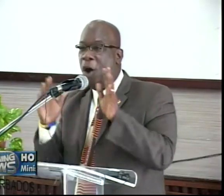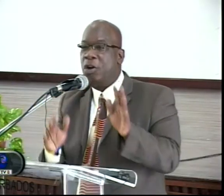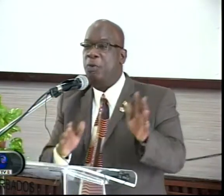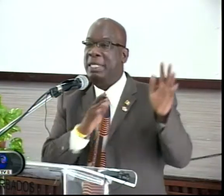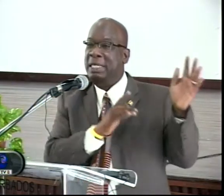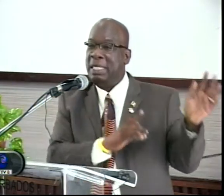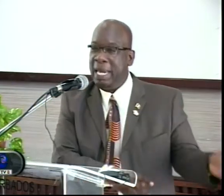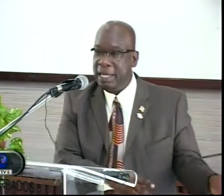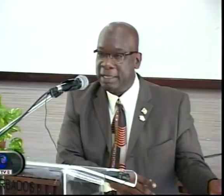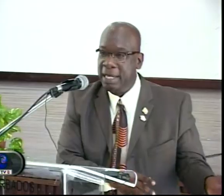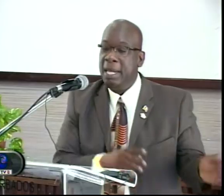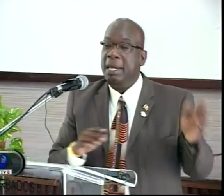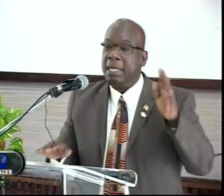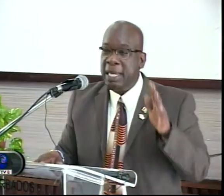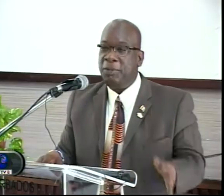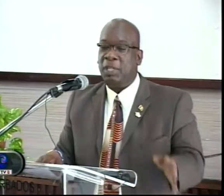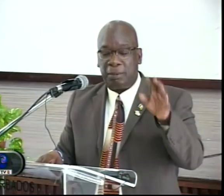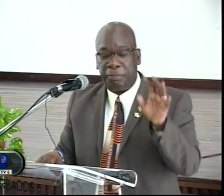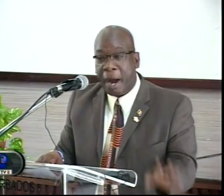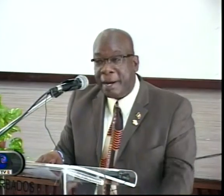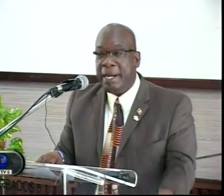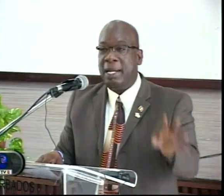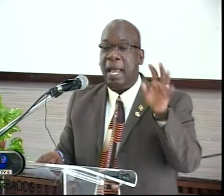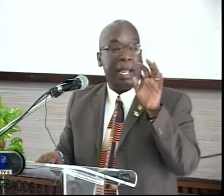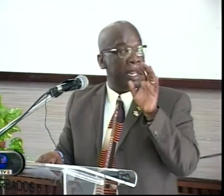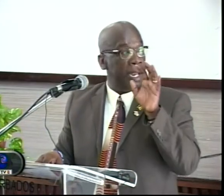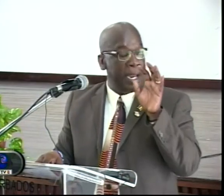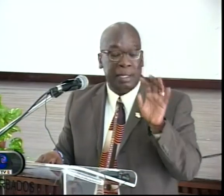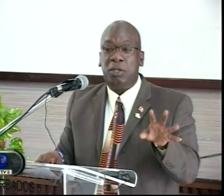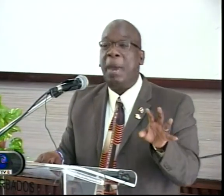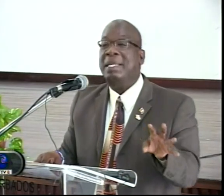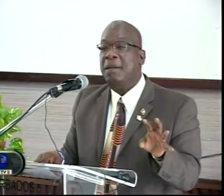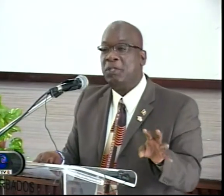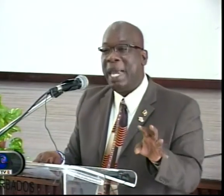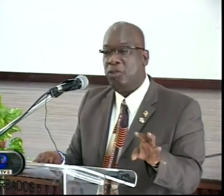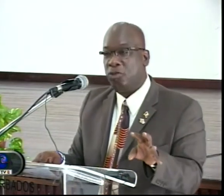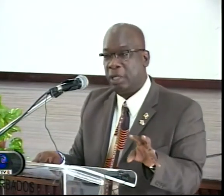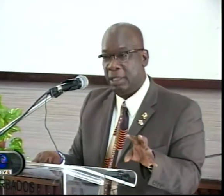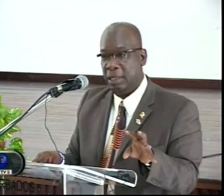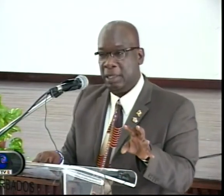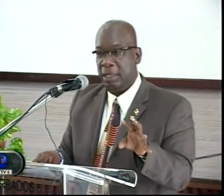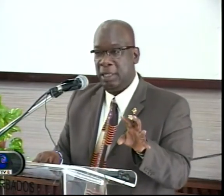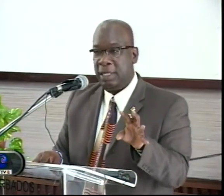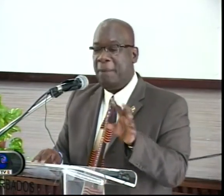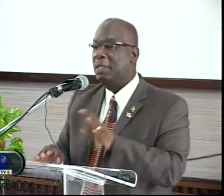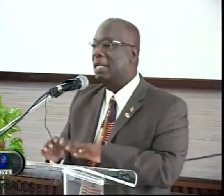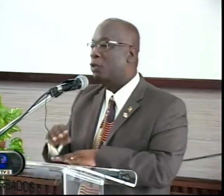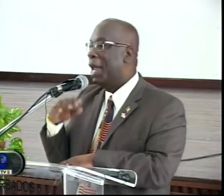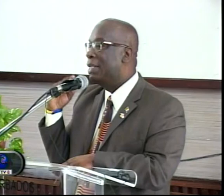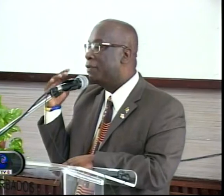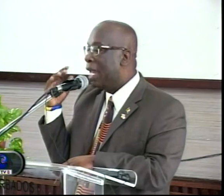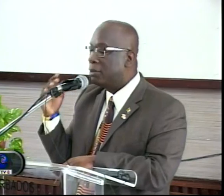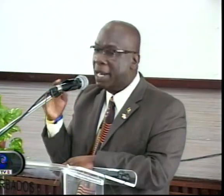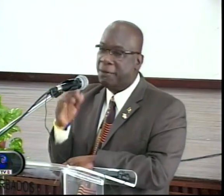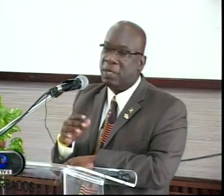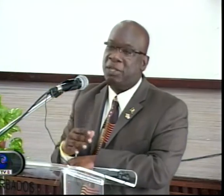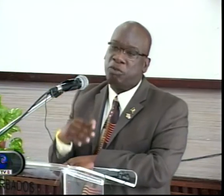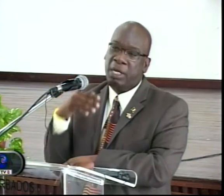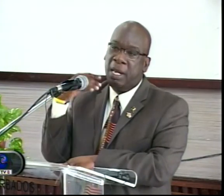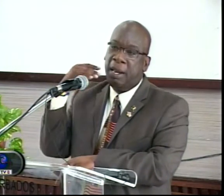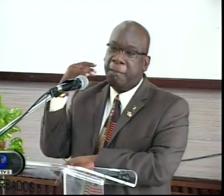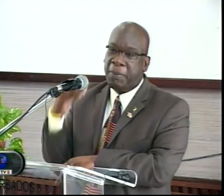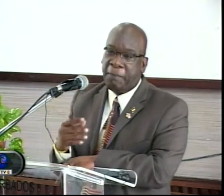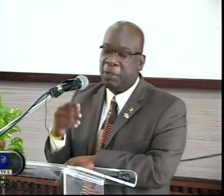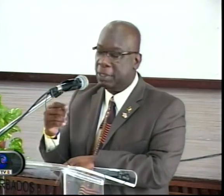delay, the longer we detain, keeps us buried in the 20th century. Keep us as 20th